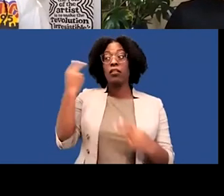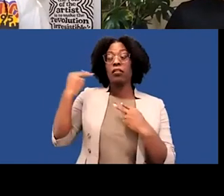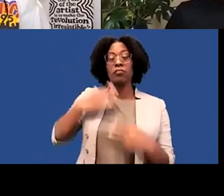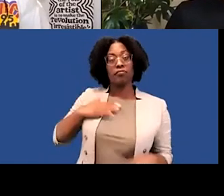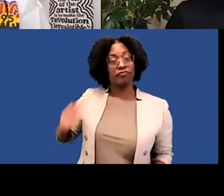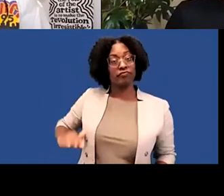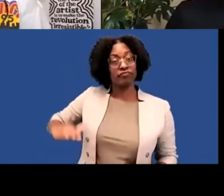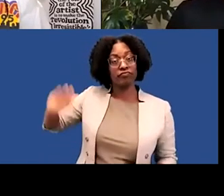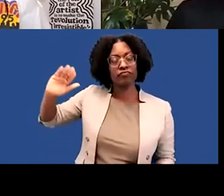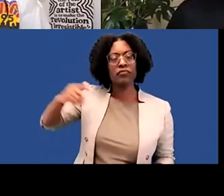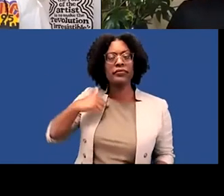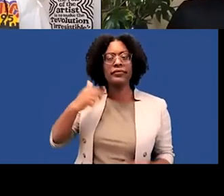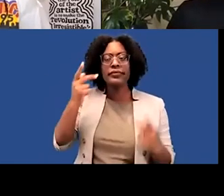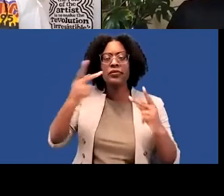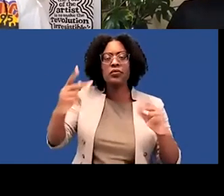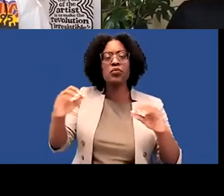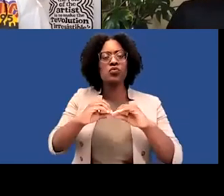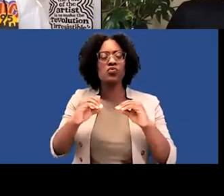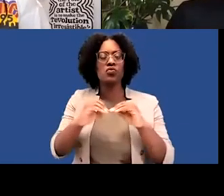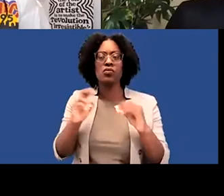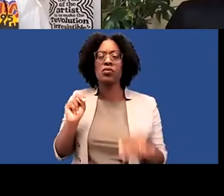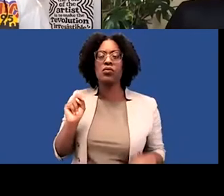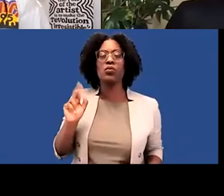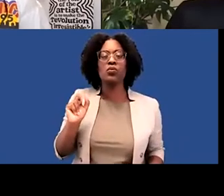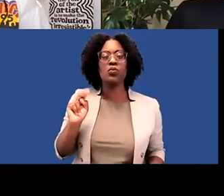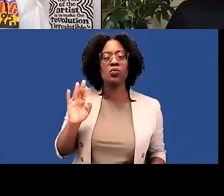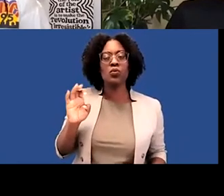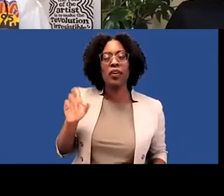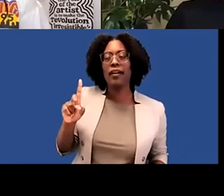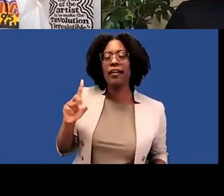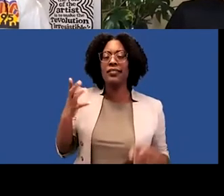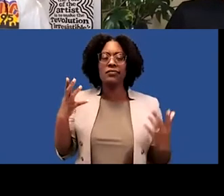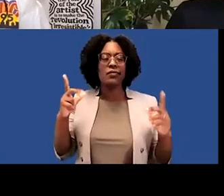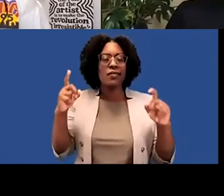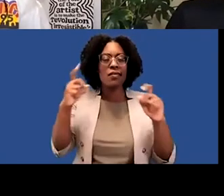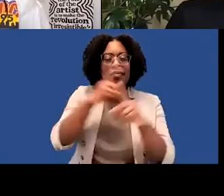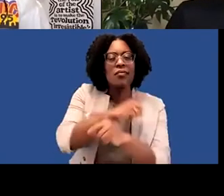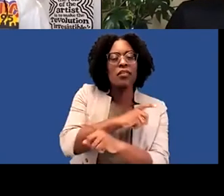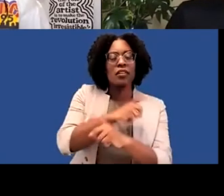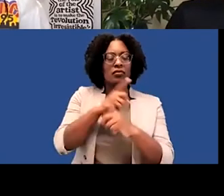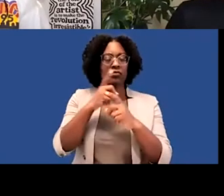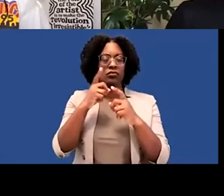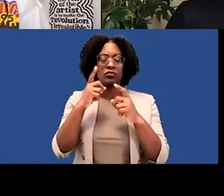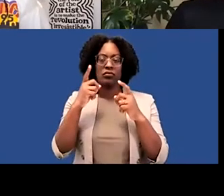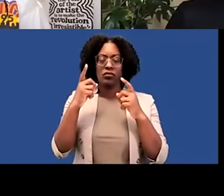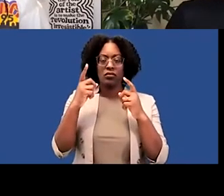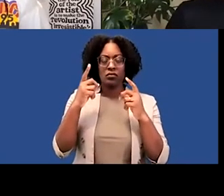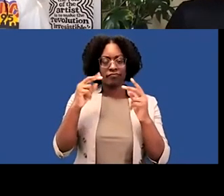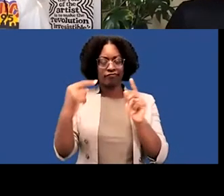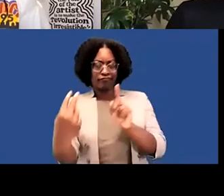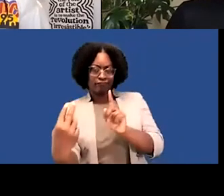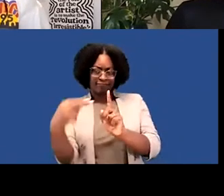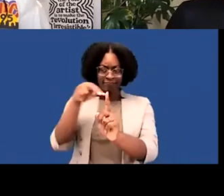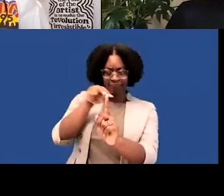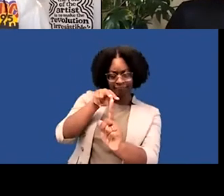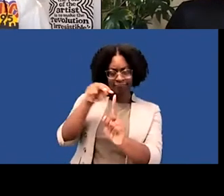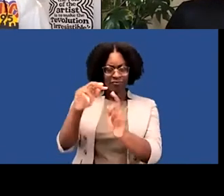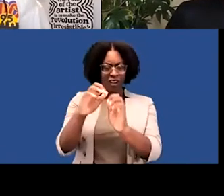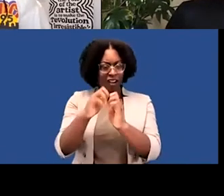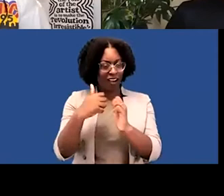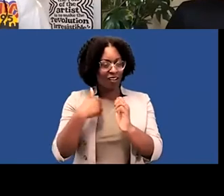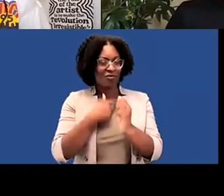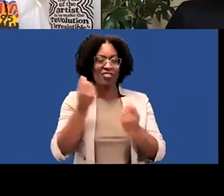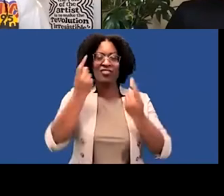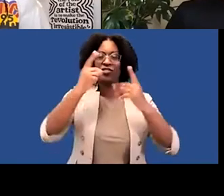more nuanced, complex ways of picturing and seeing and understanding the world